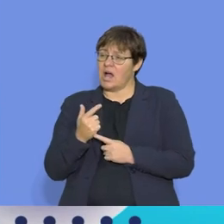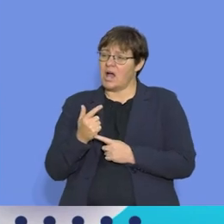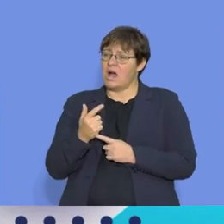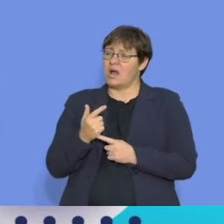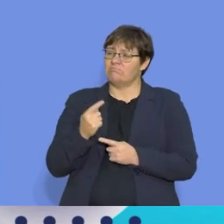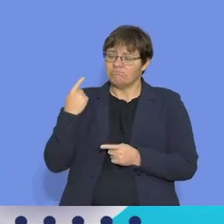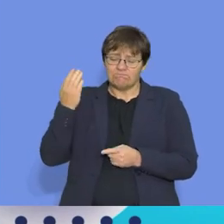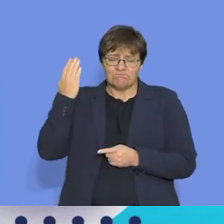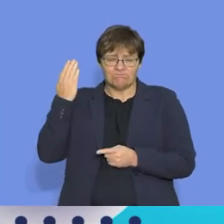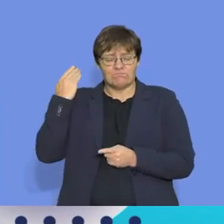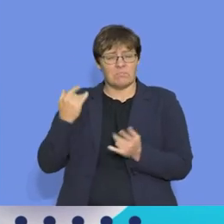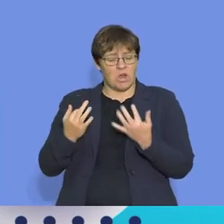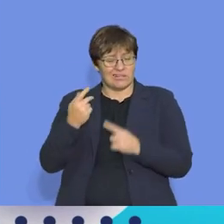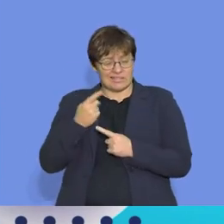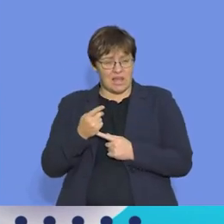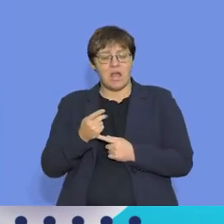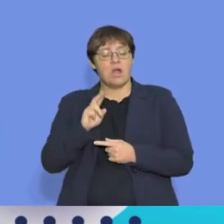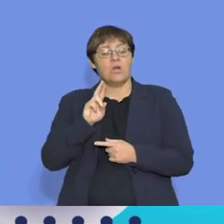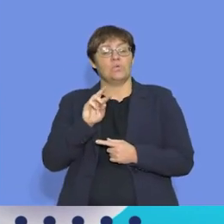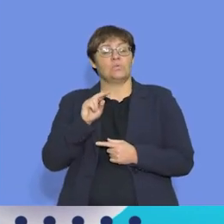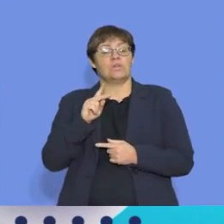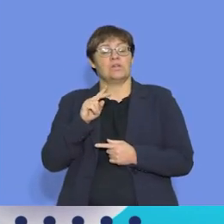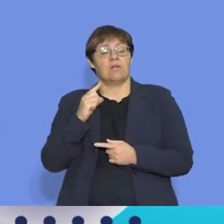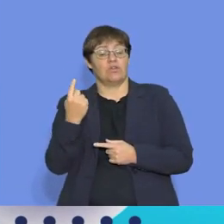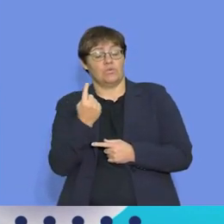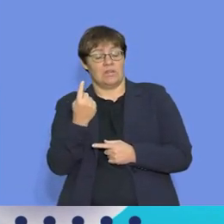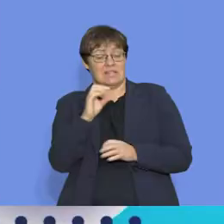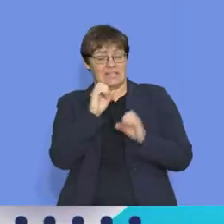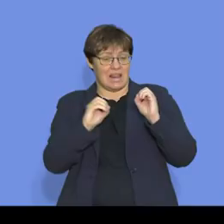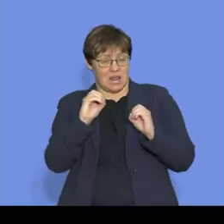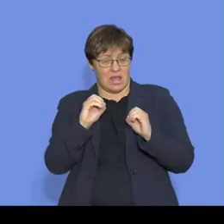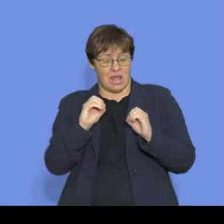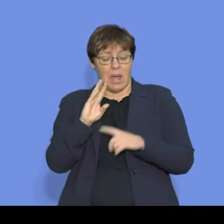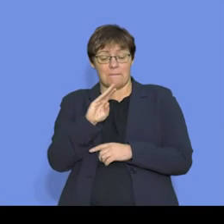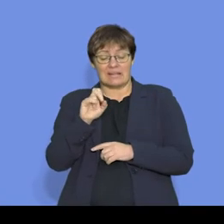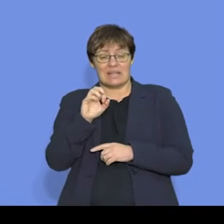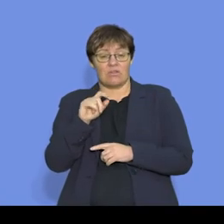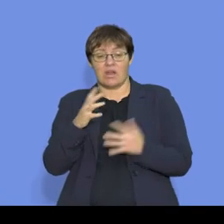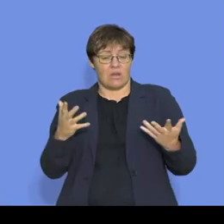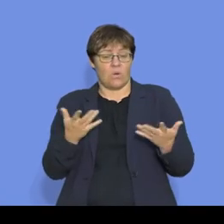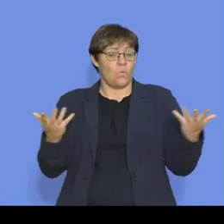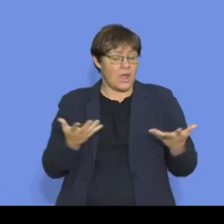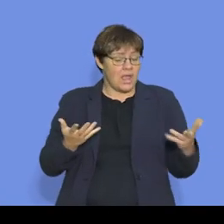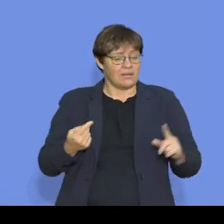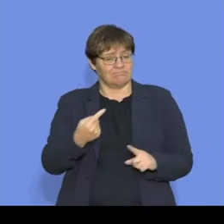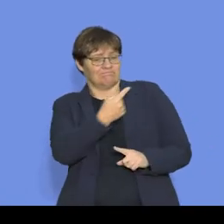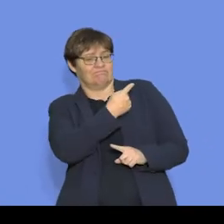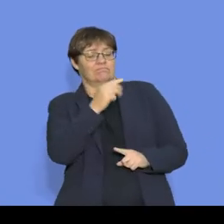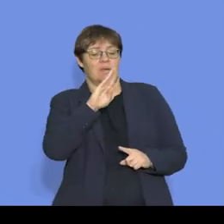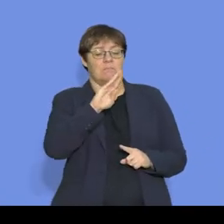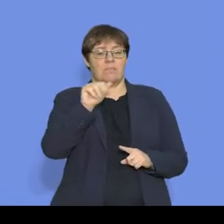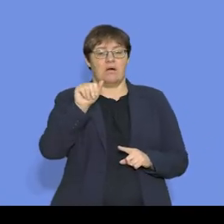fossils of those unicellular bacteria, and they are found in the Barberton